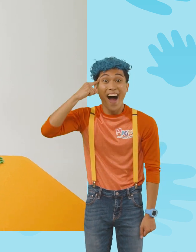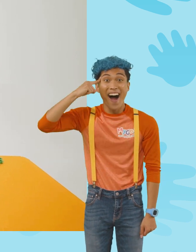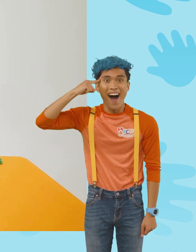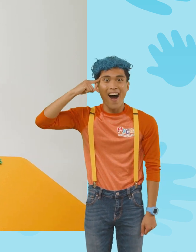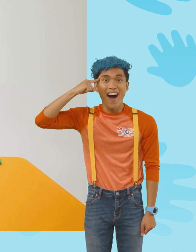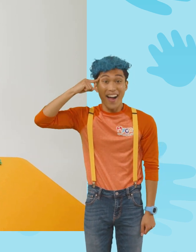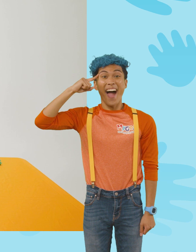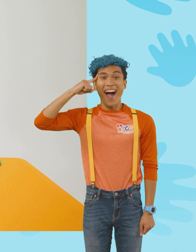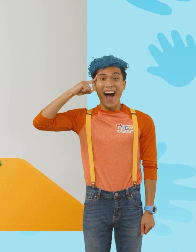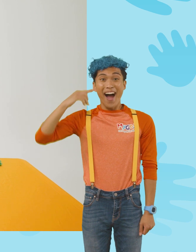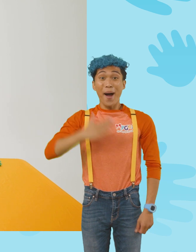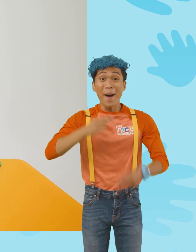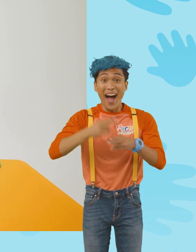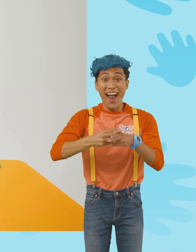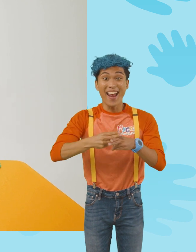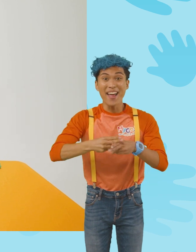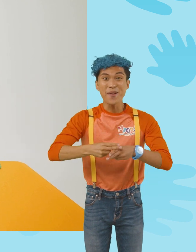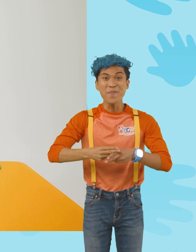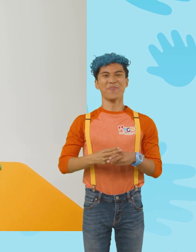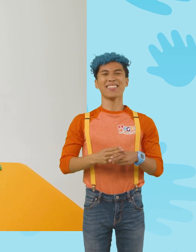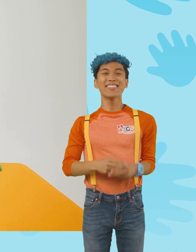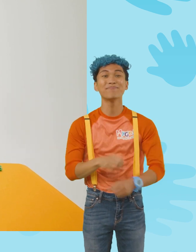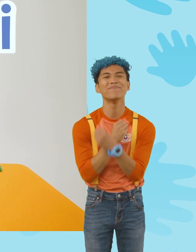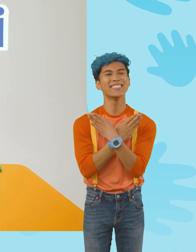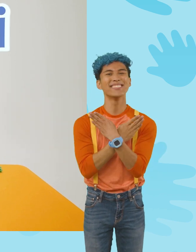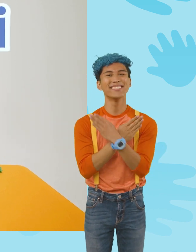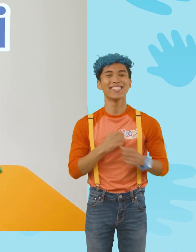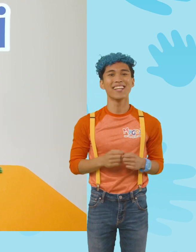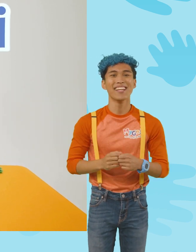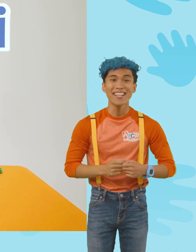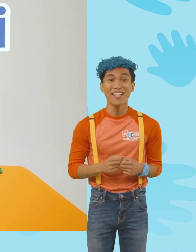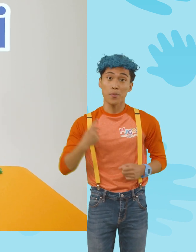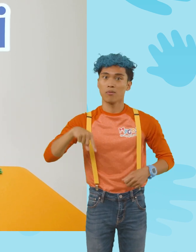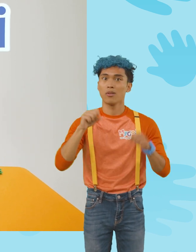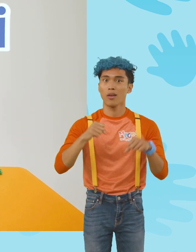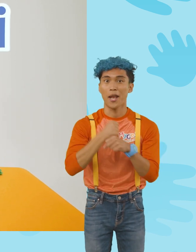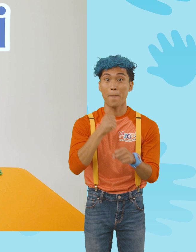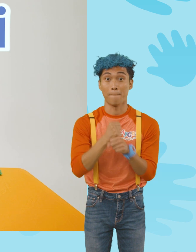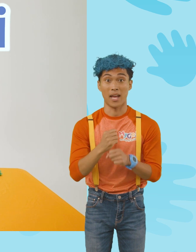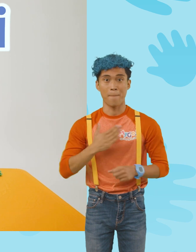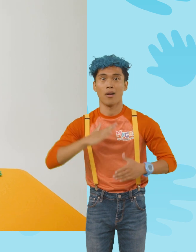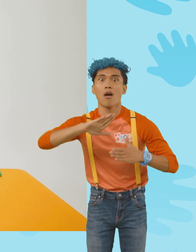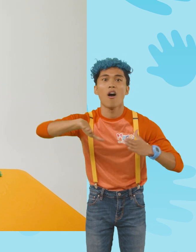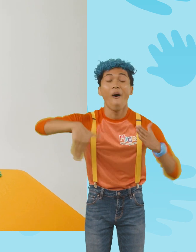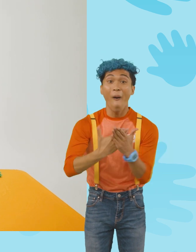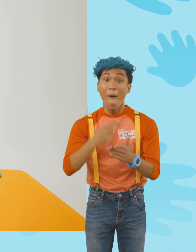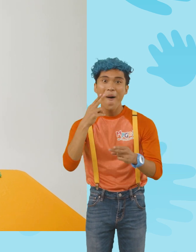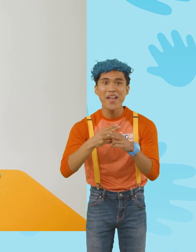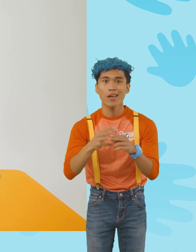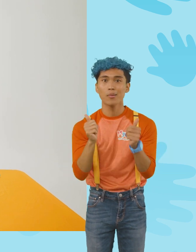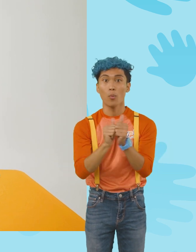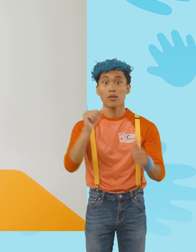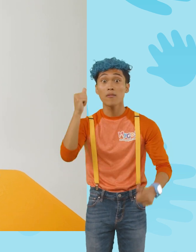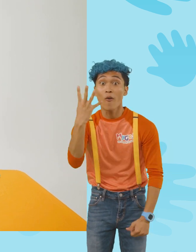I know! Yeah, my name! Blippi! Yeah, we can actually spell my whole name out just